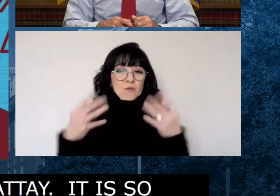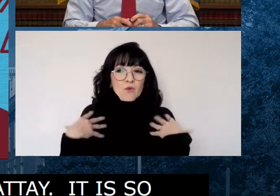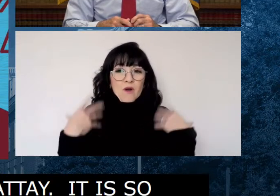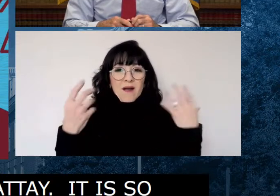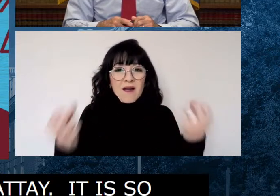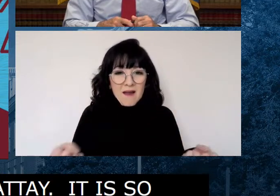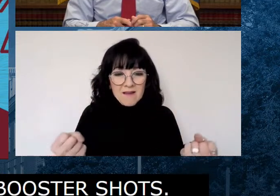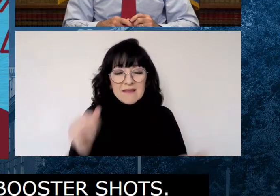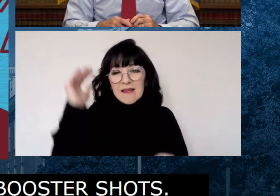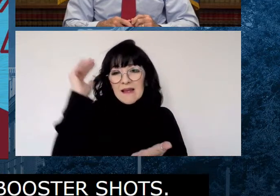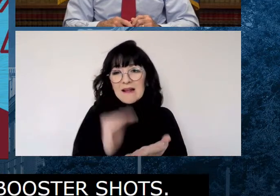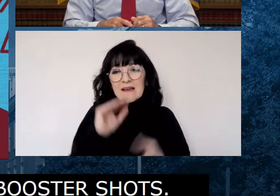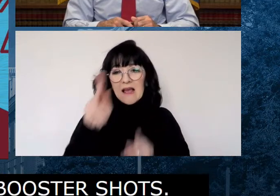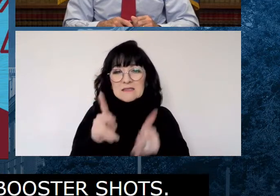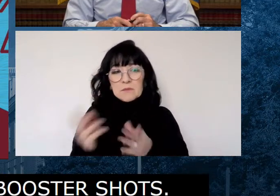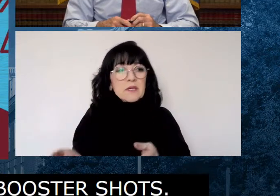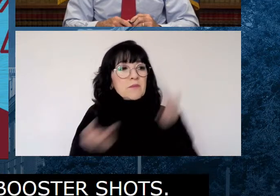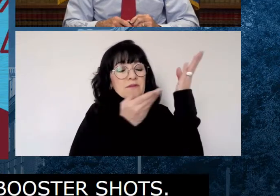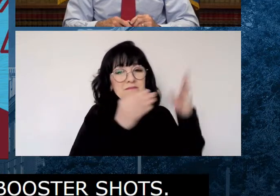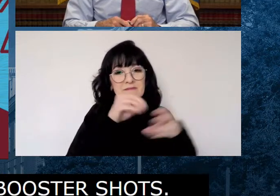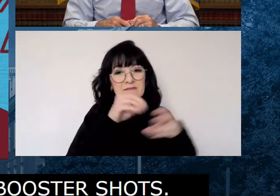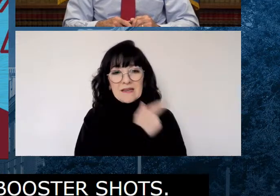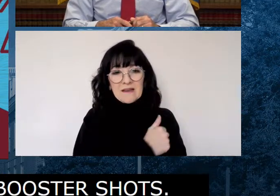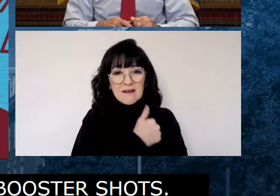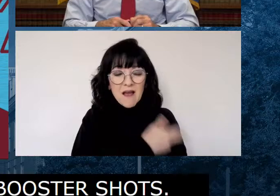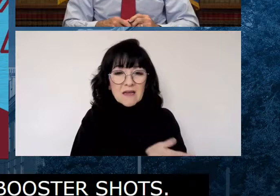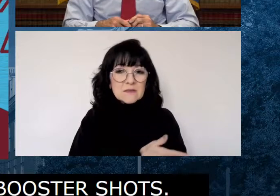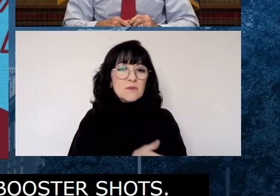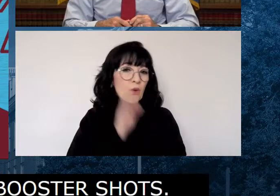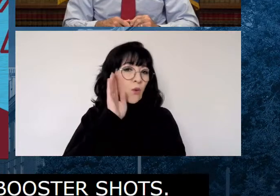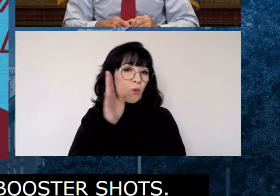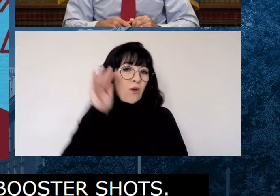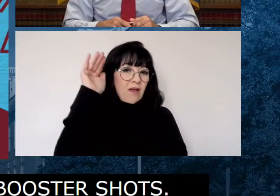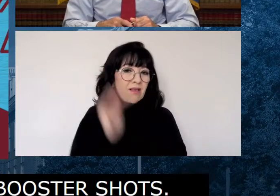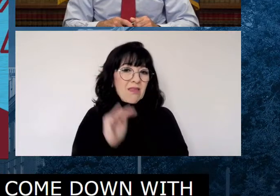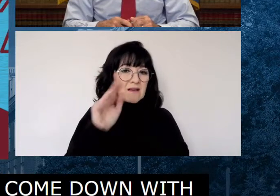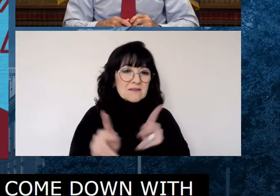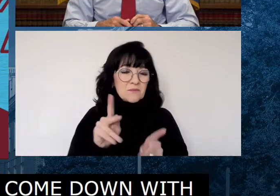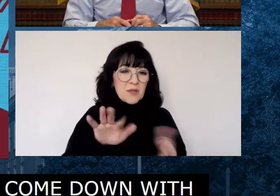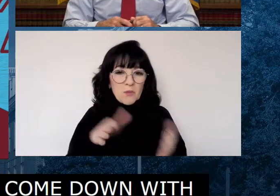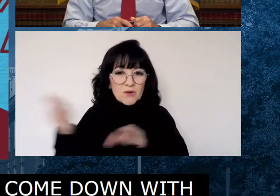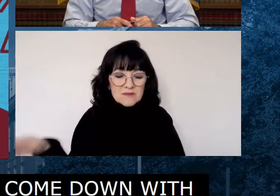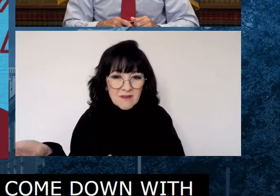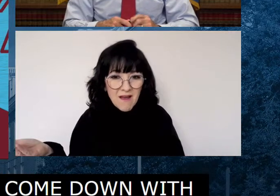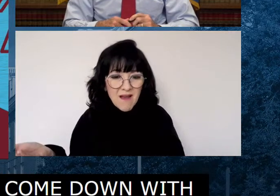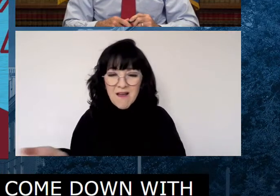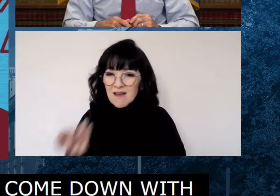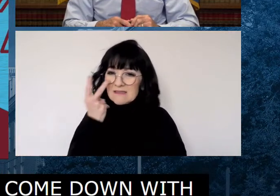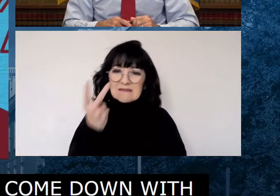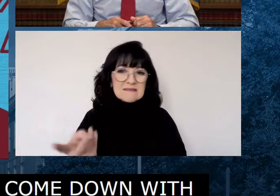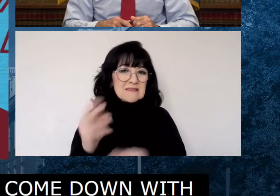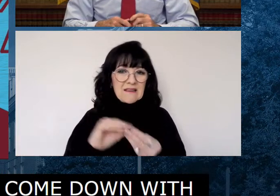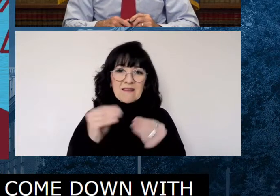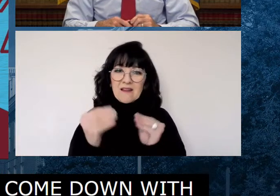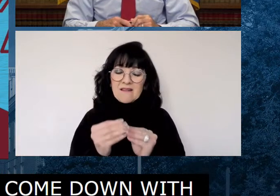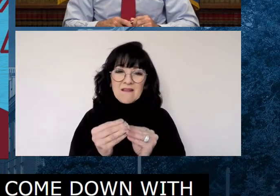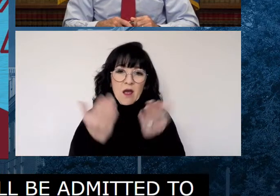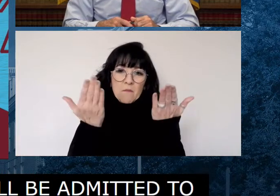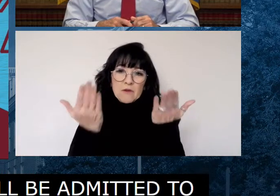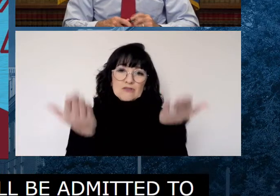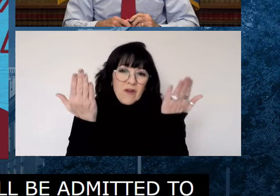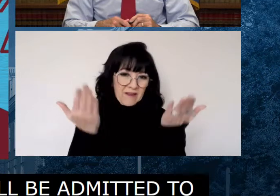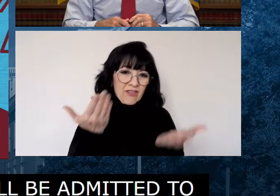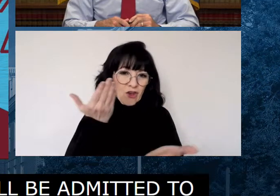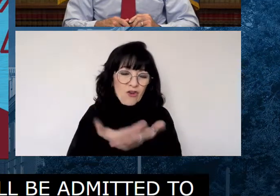admitted to the hospital, fewer people that will pass, sadly, with COVID-19. The numbers there, they speak for themselves. It's been